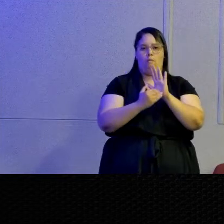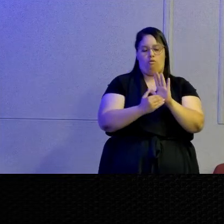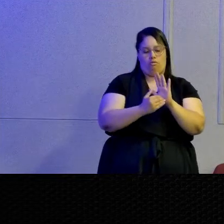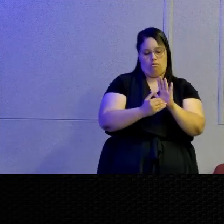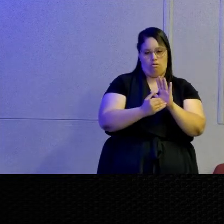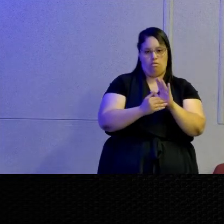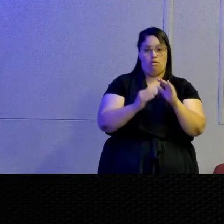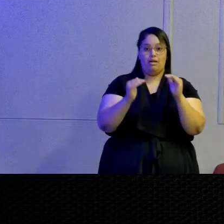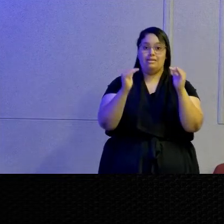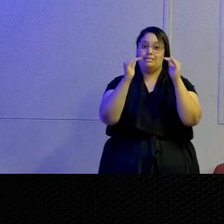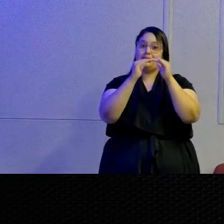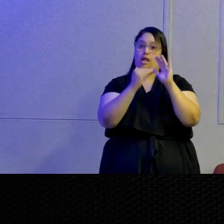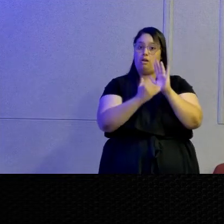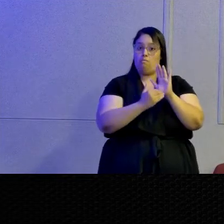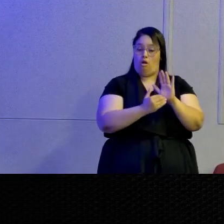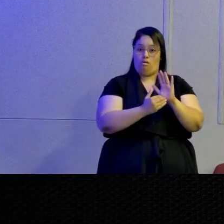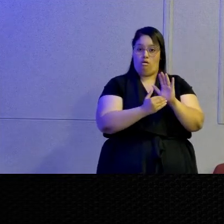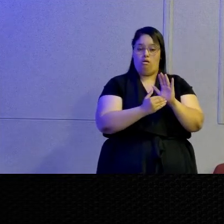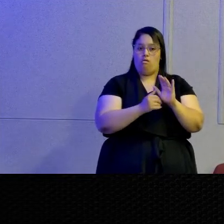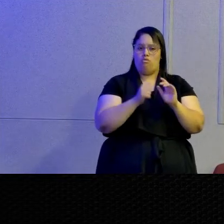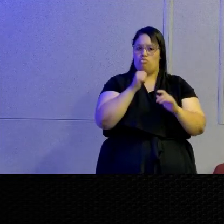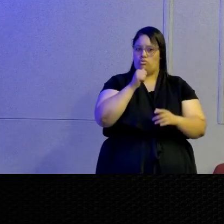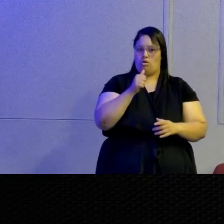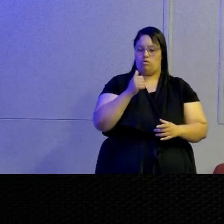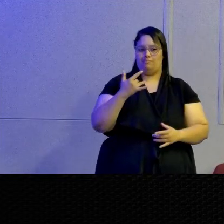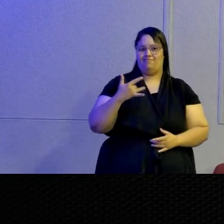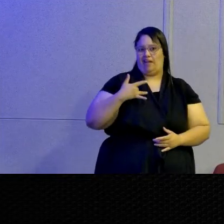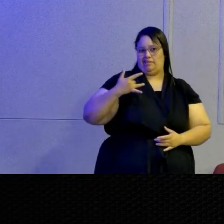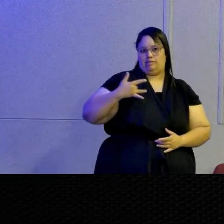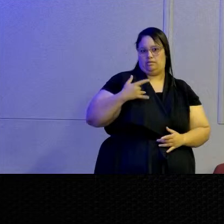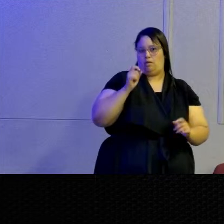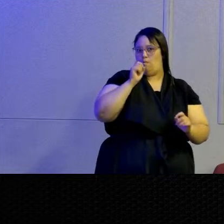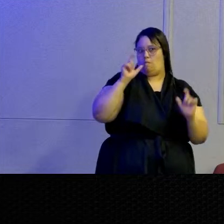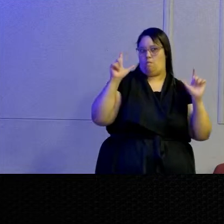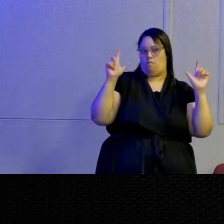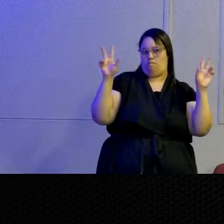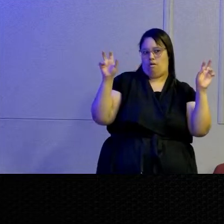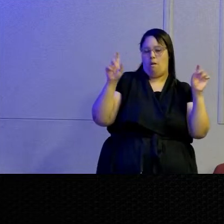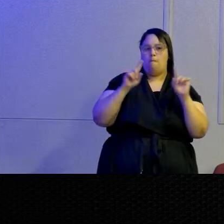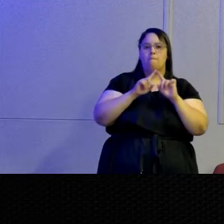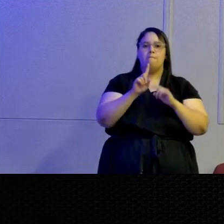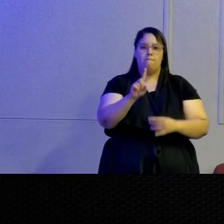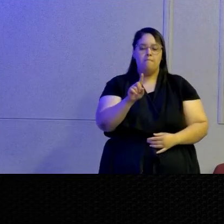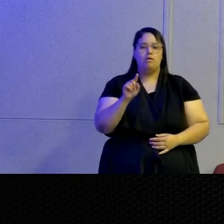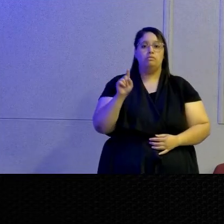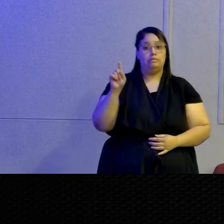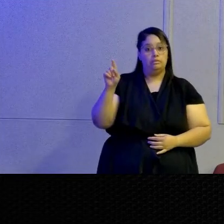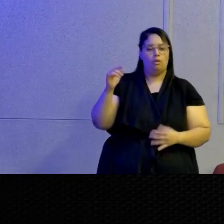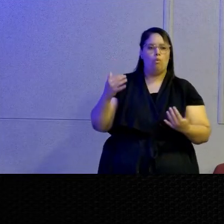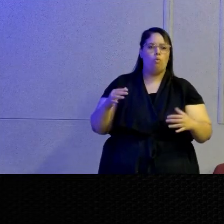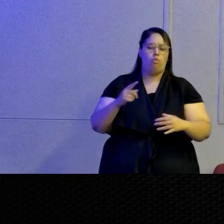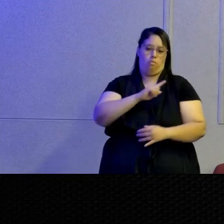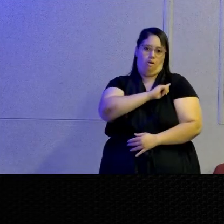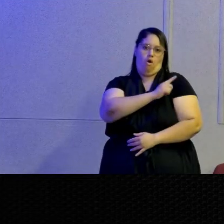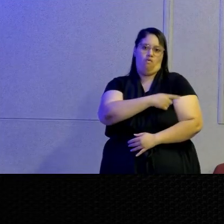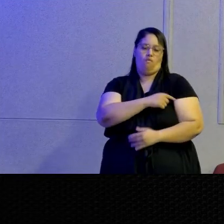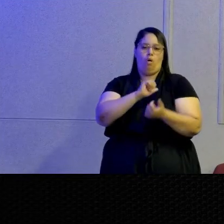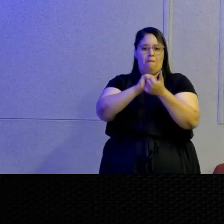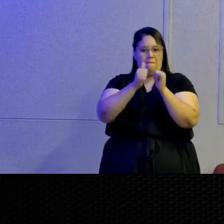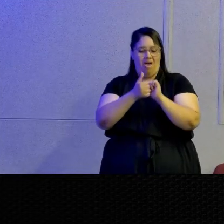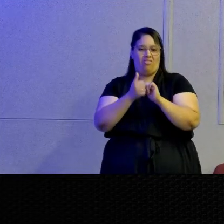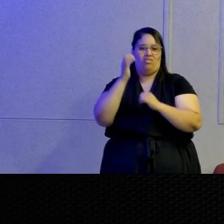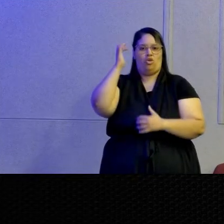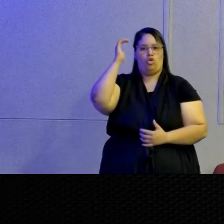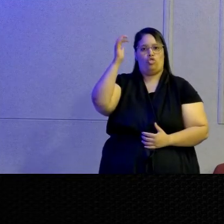is not a very fancy title, but in fact, this is an extremely powerful mathematical